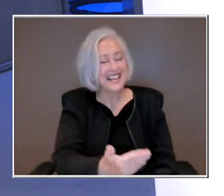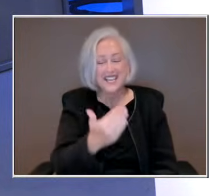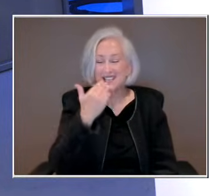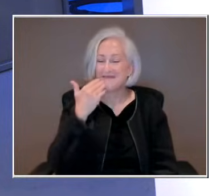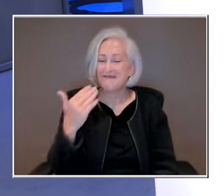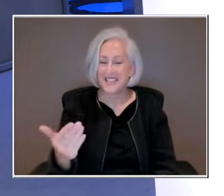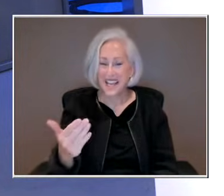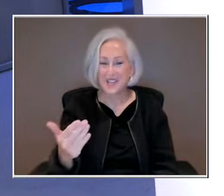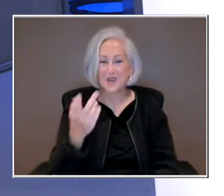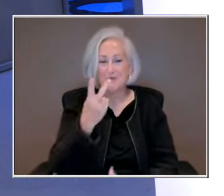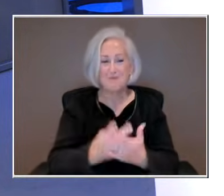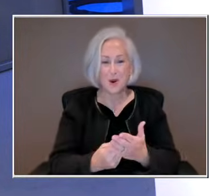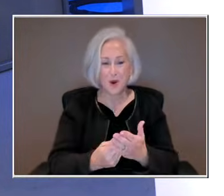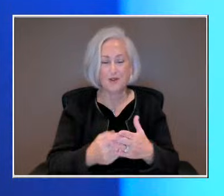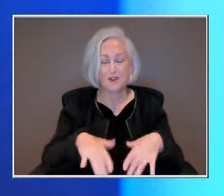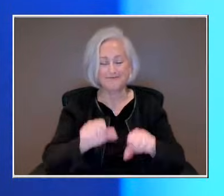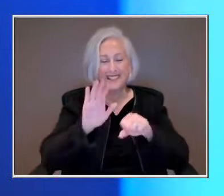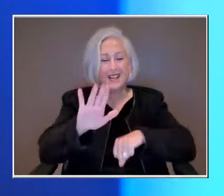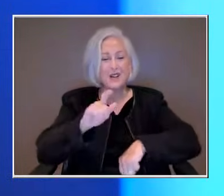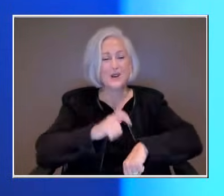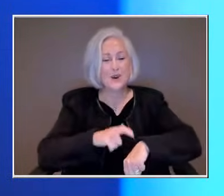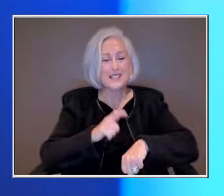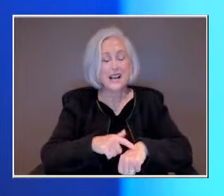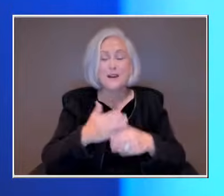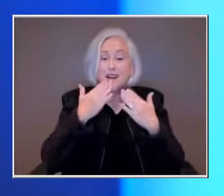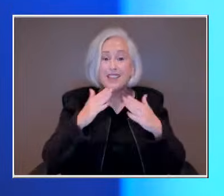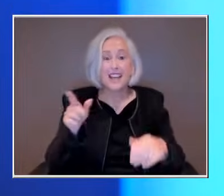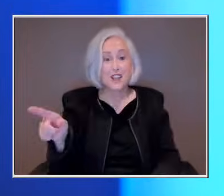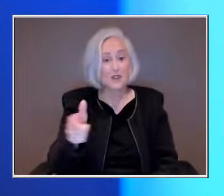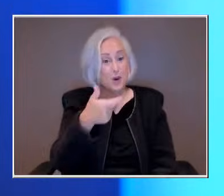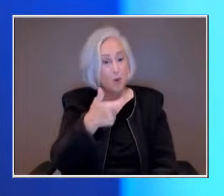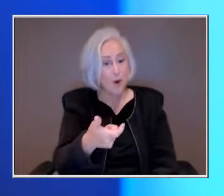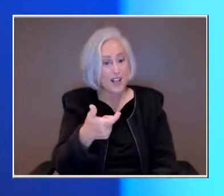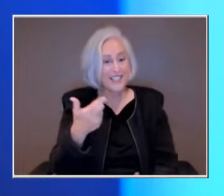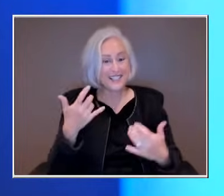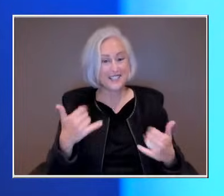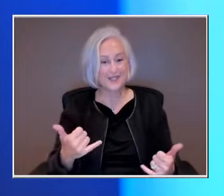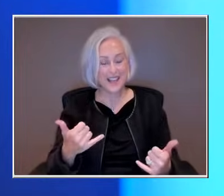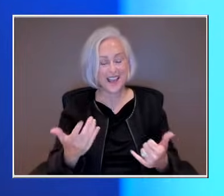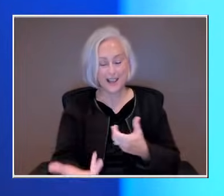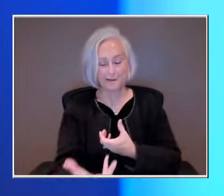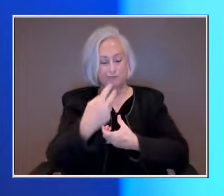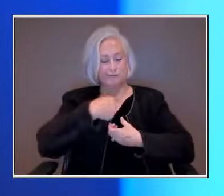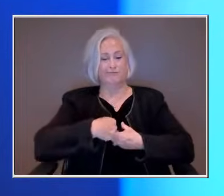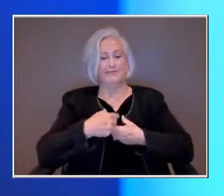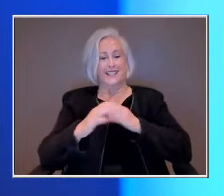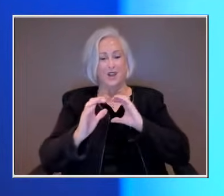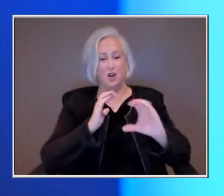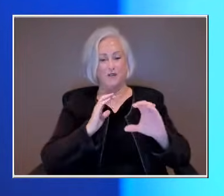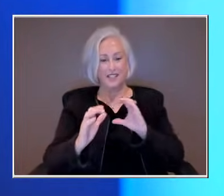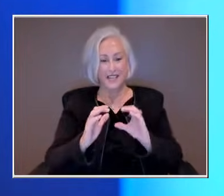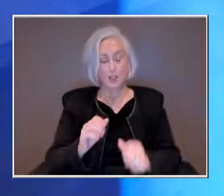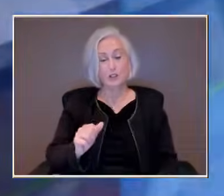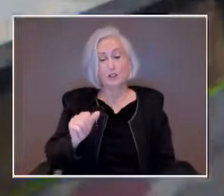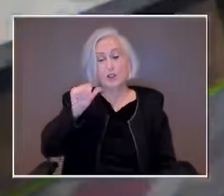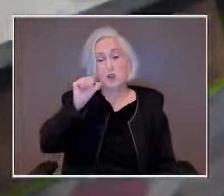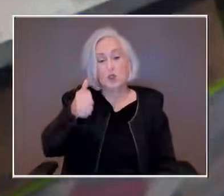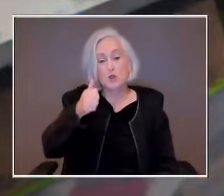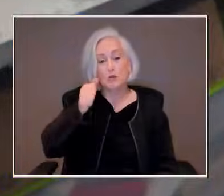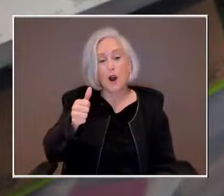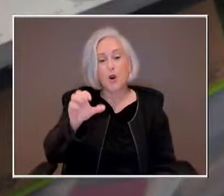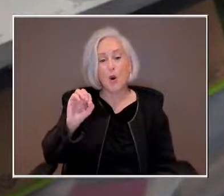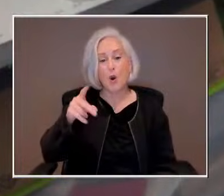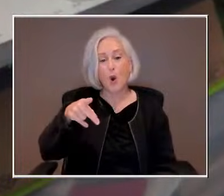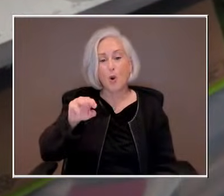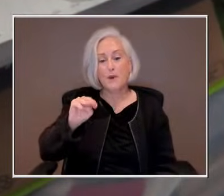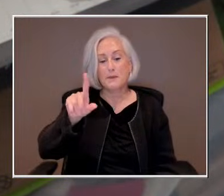you both for taking the time. And thank you to our viewers for joining the conversation today. Coming up tomorrow on Open Mics with Dr.